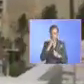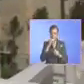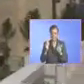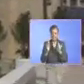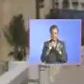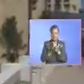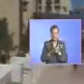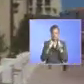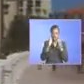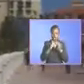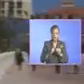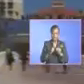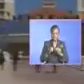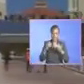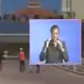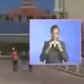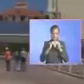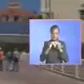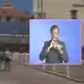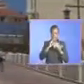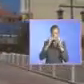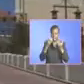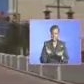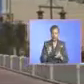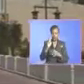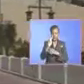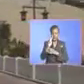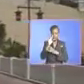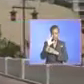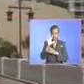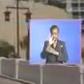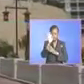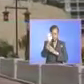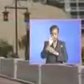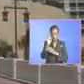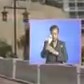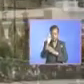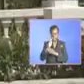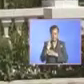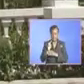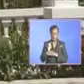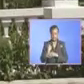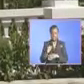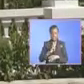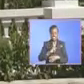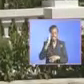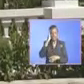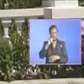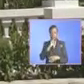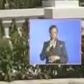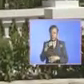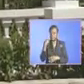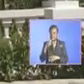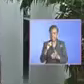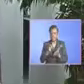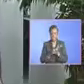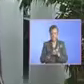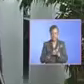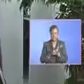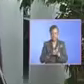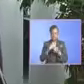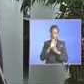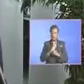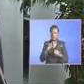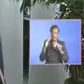at the multi-billion dollar resort is currently at 25%. I wouldn't say that occupancy levels are